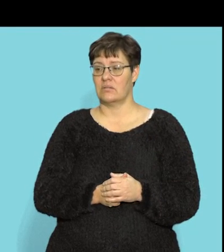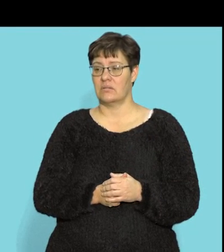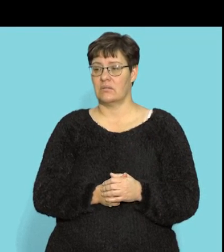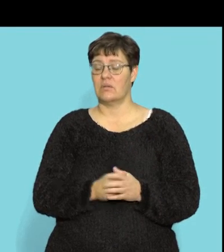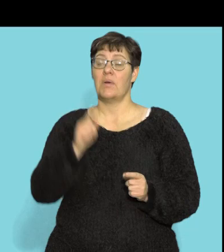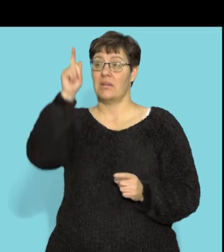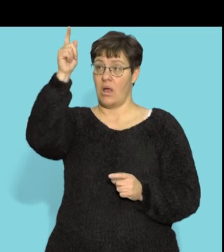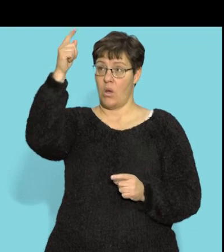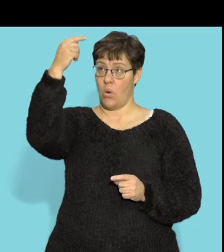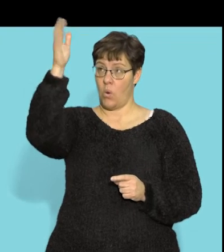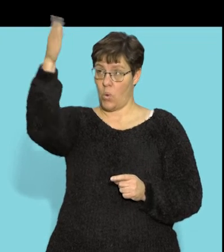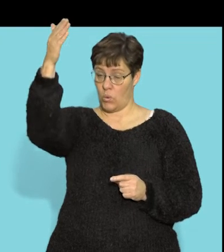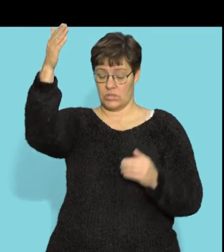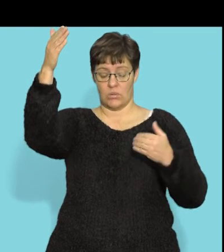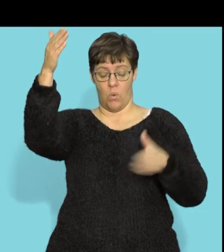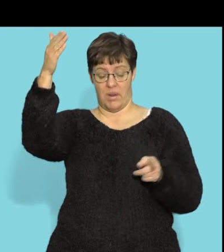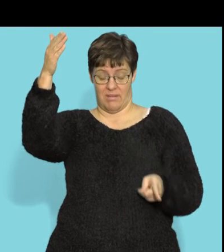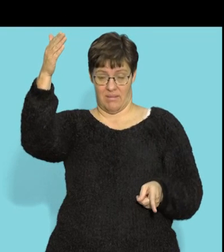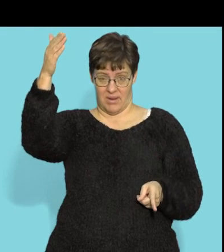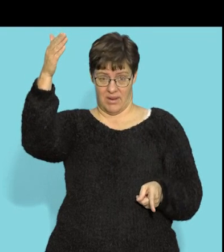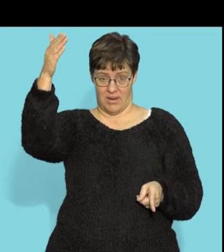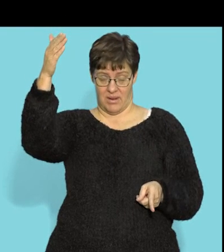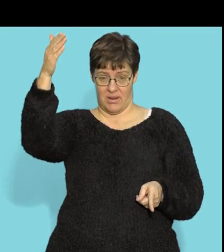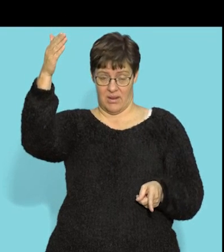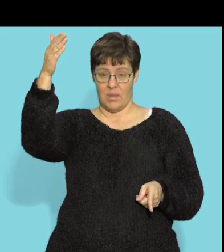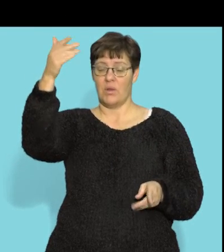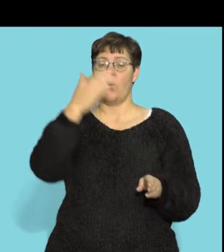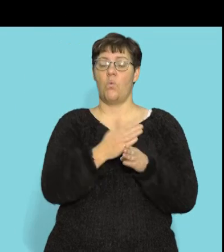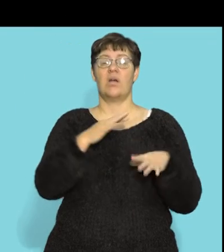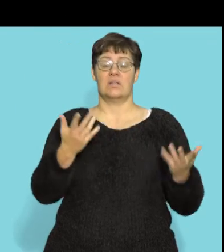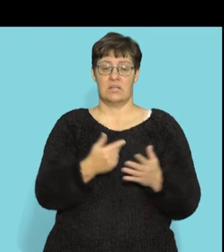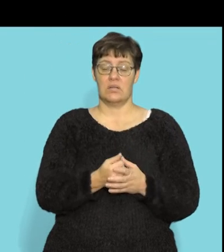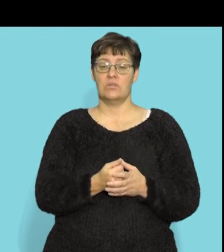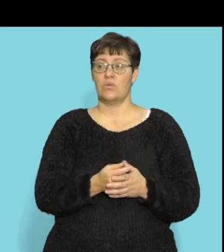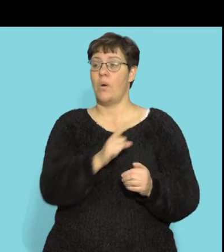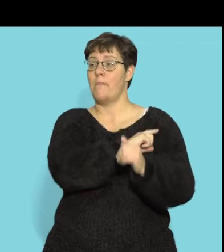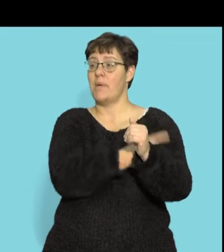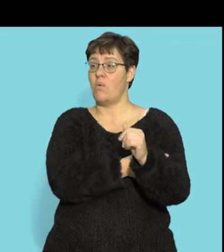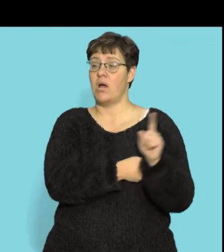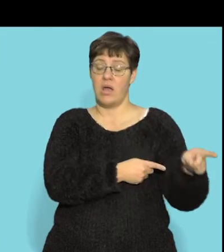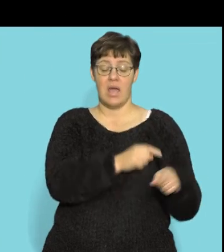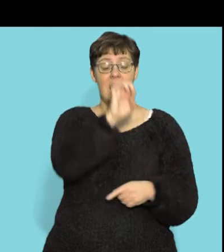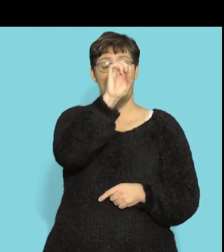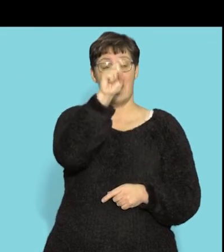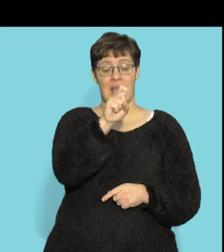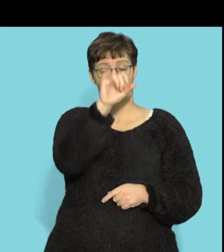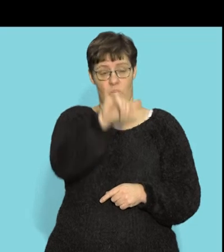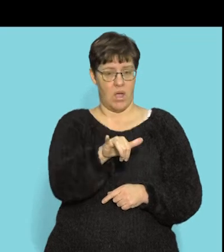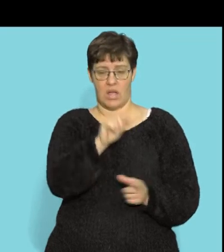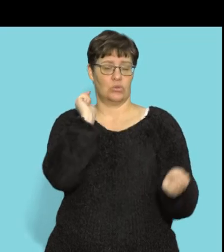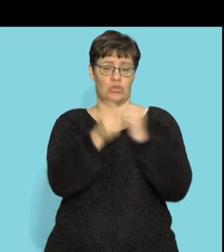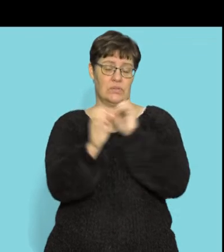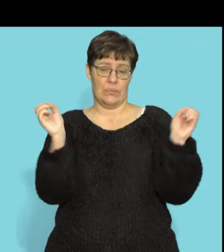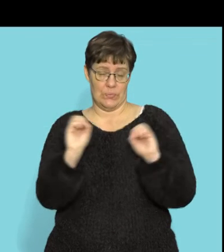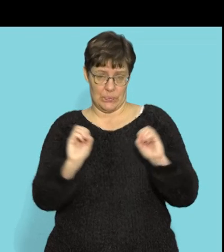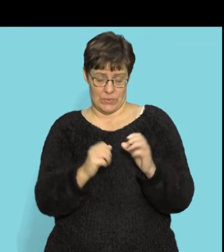S2 are open, the devices, they function as rated. So the power rating of X and Y do